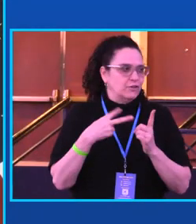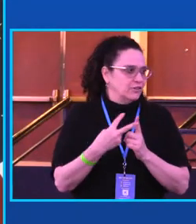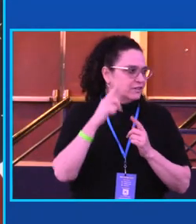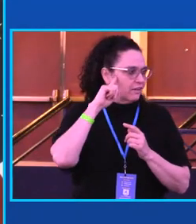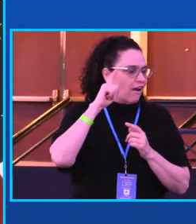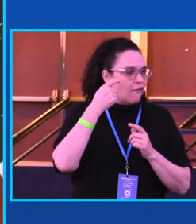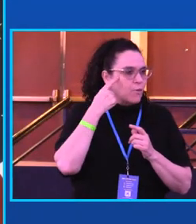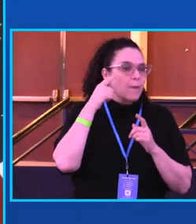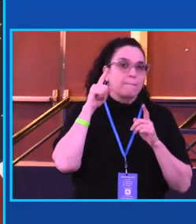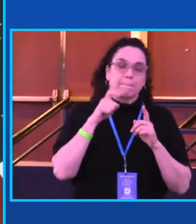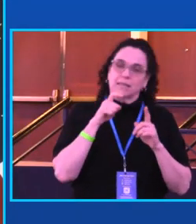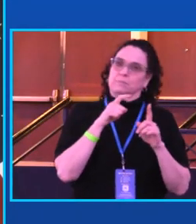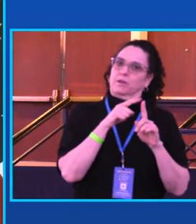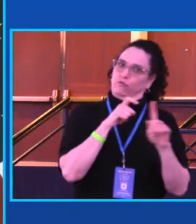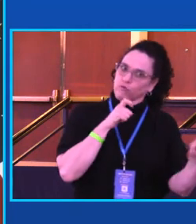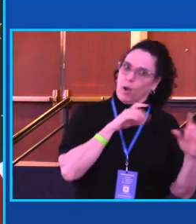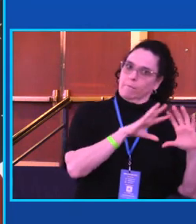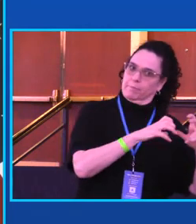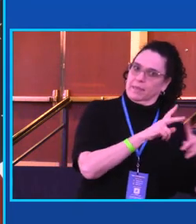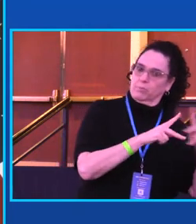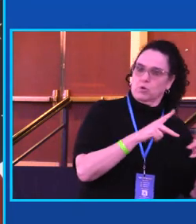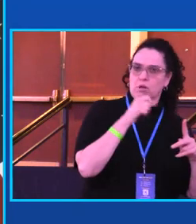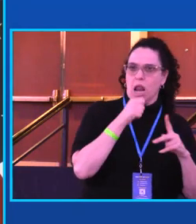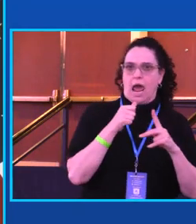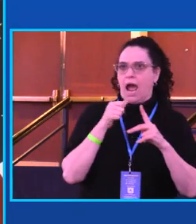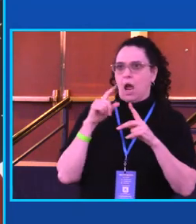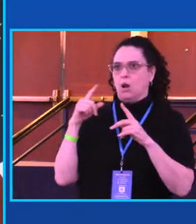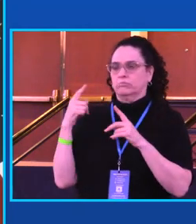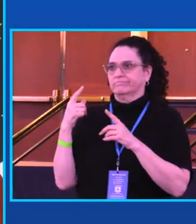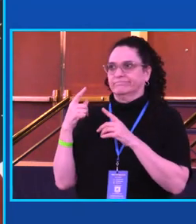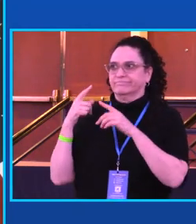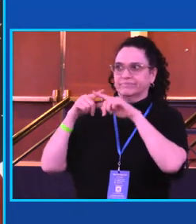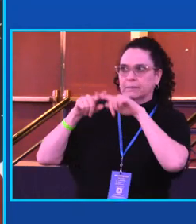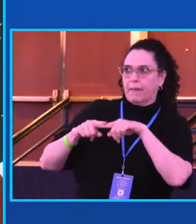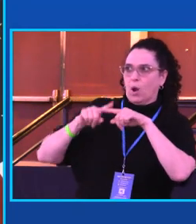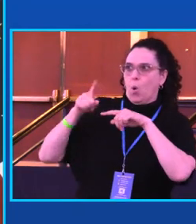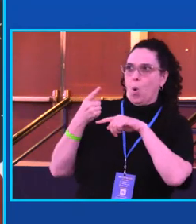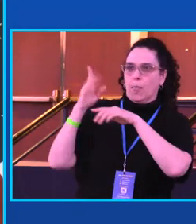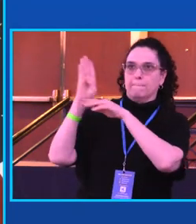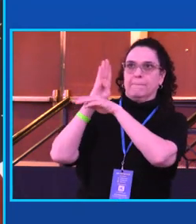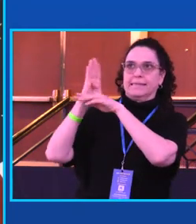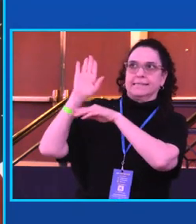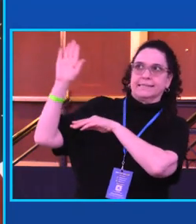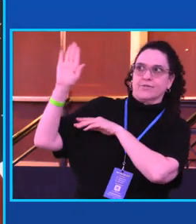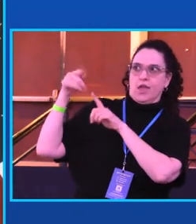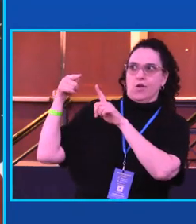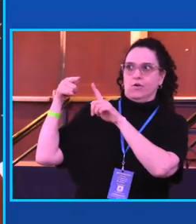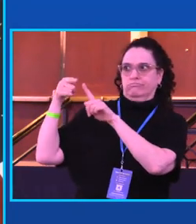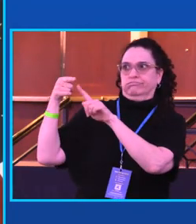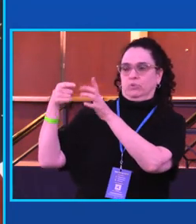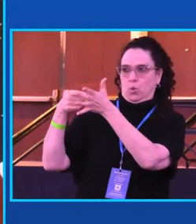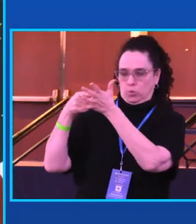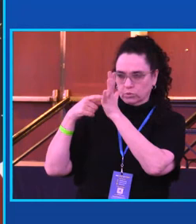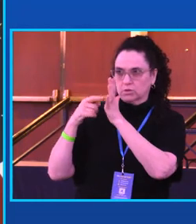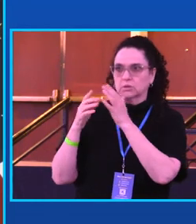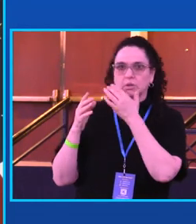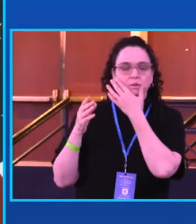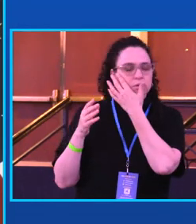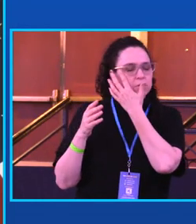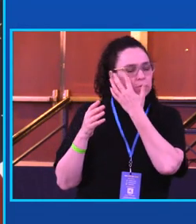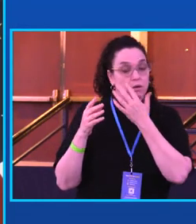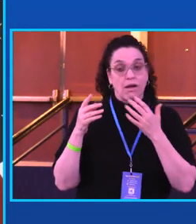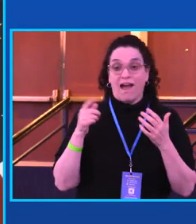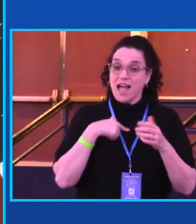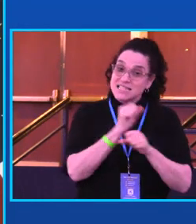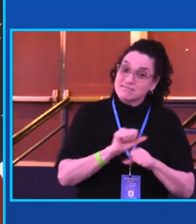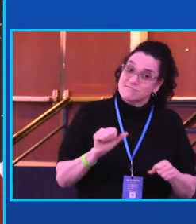people and not corporate special interests. Hard work, determination, a whole lot of help and passion. I